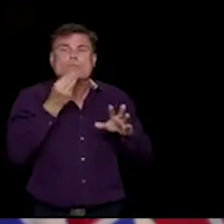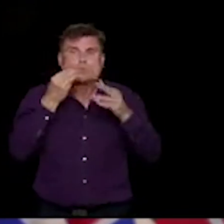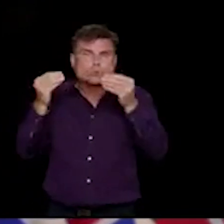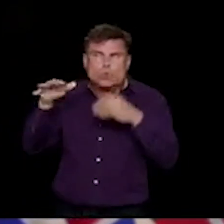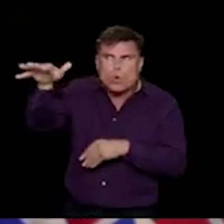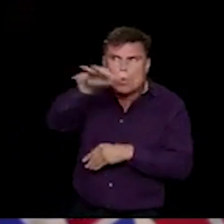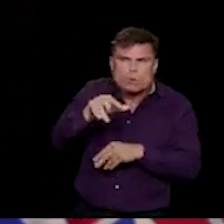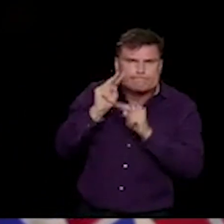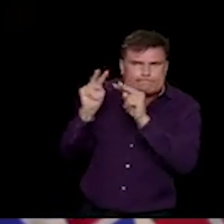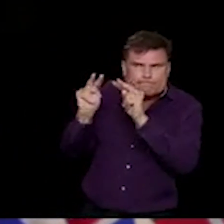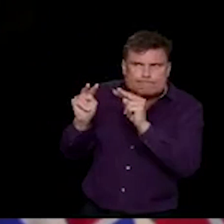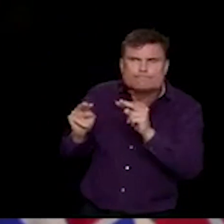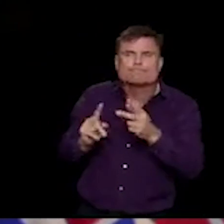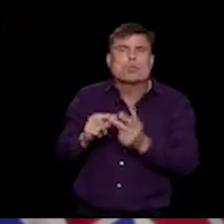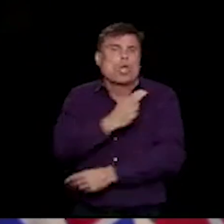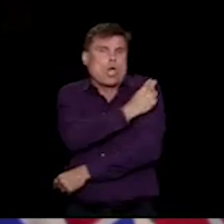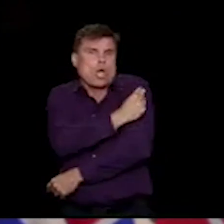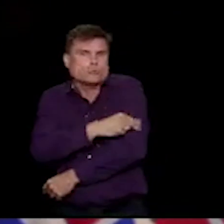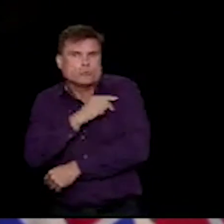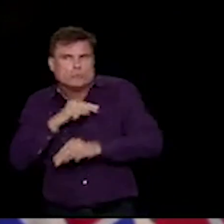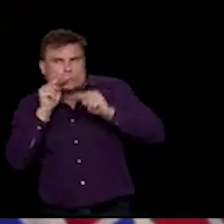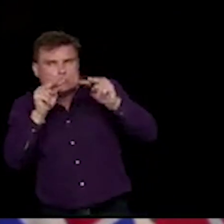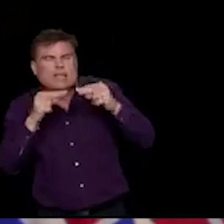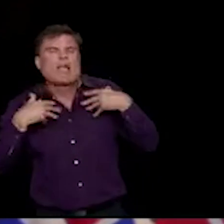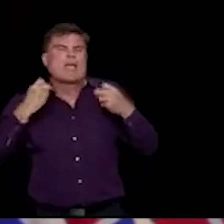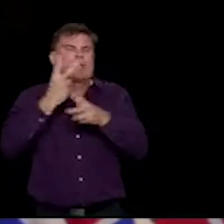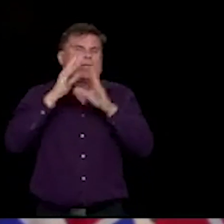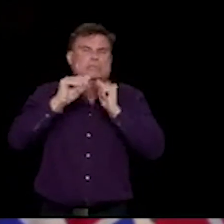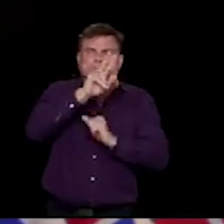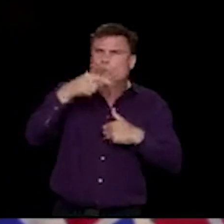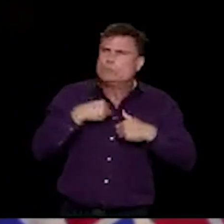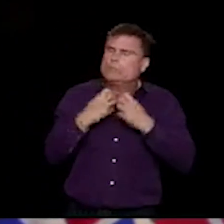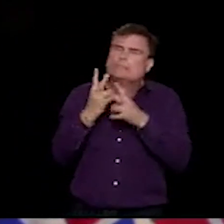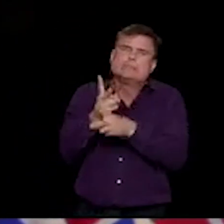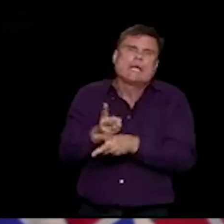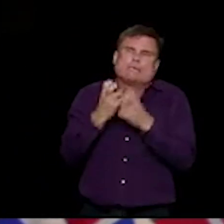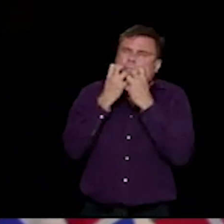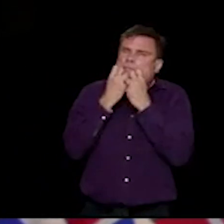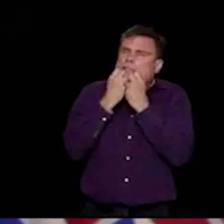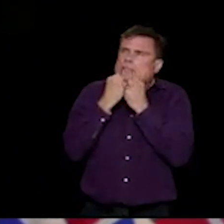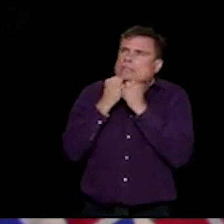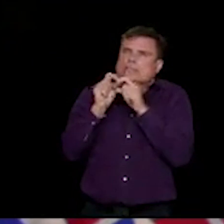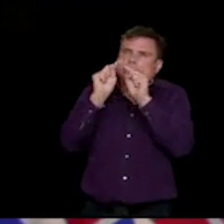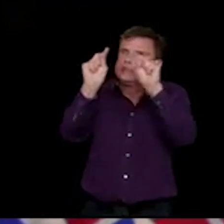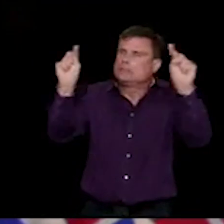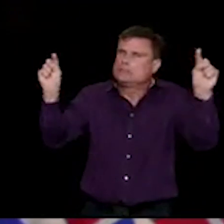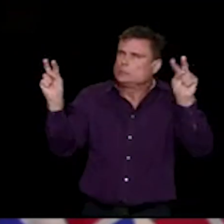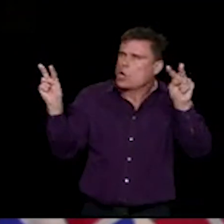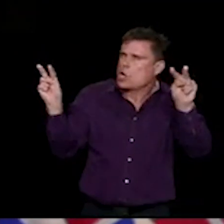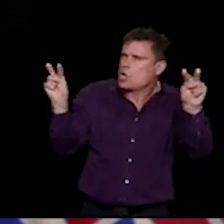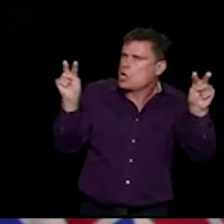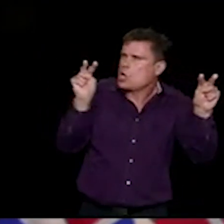setting as well. It's an important setting. It's critical to the future of our children and our communities. And this is